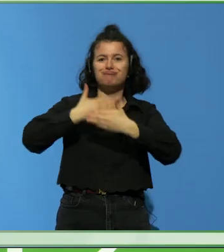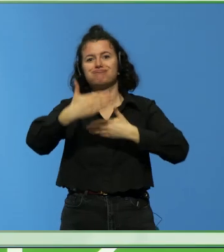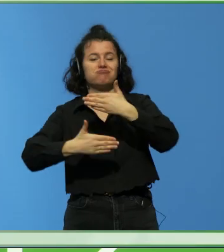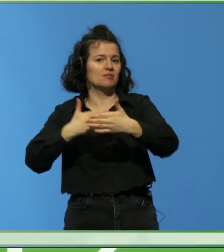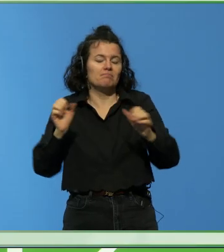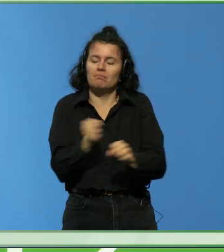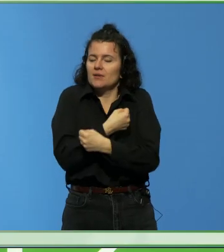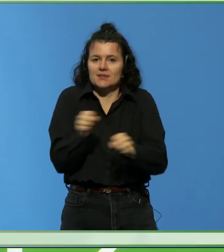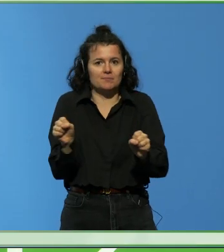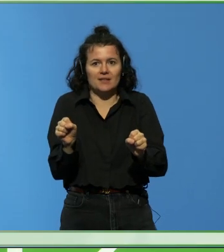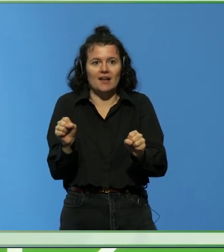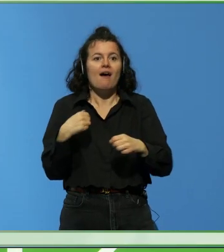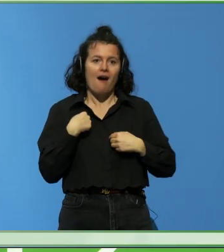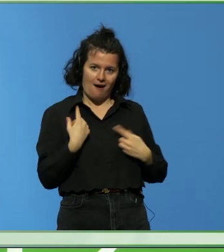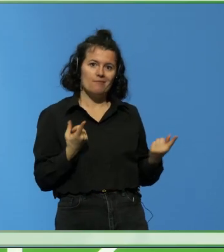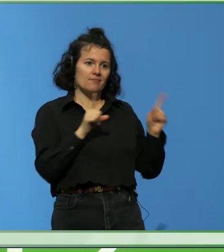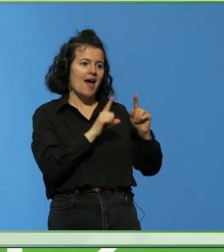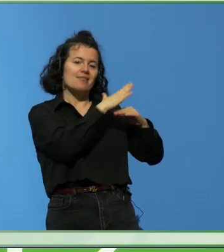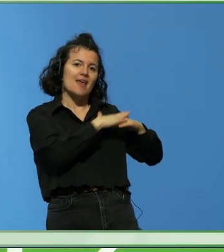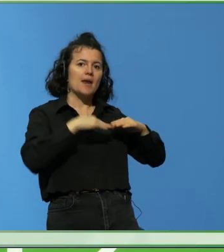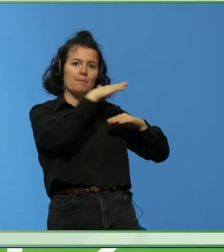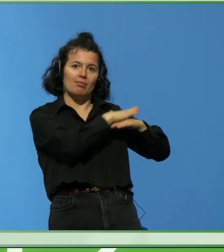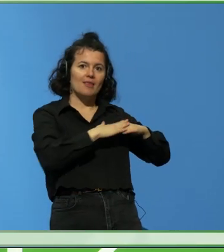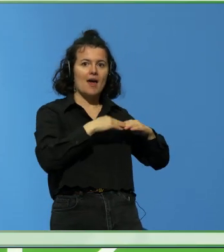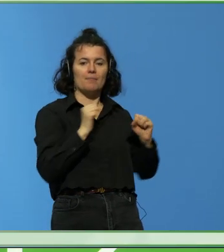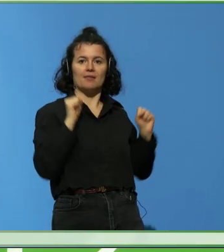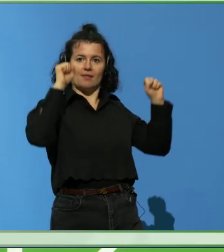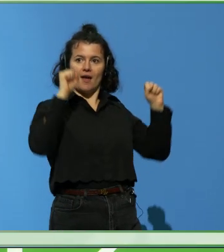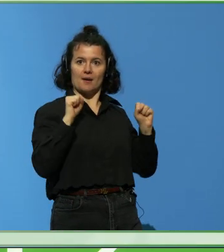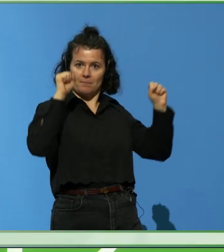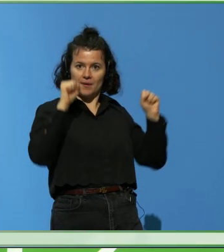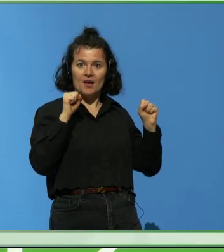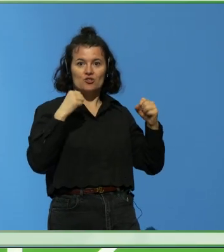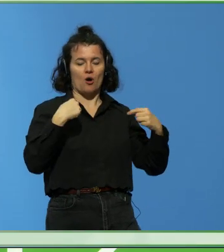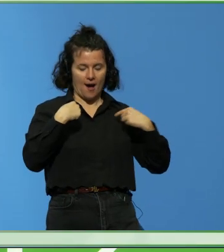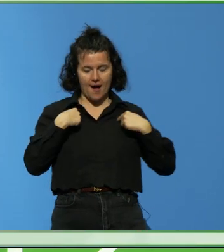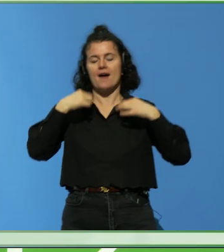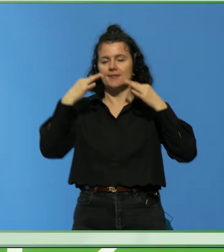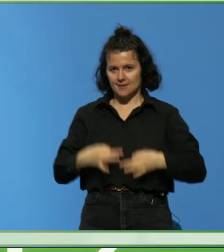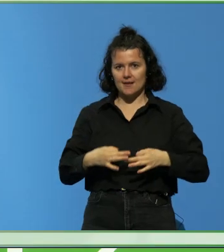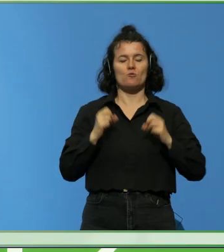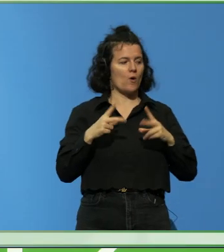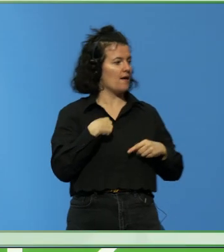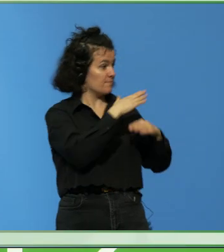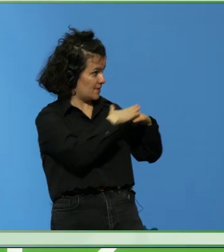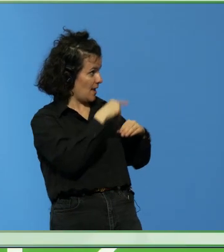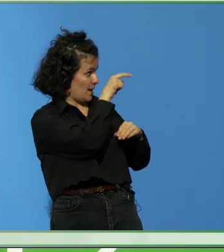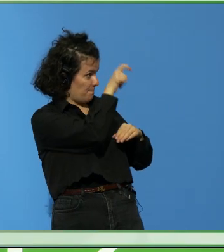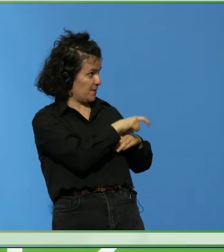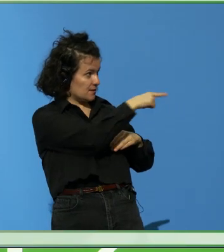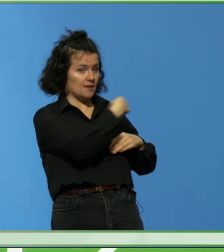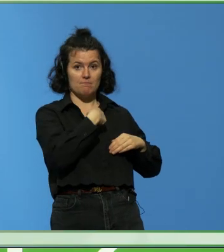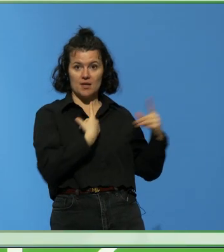with my physical therapist, we made a case study with my own example of how important it is to